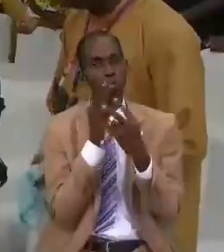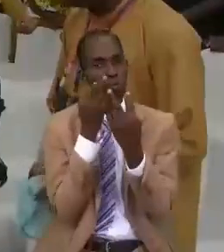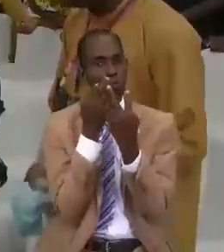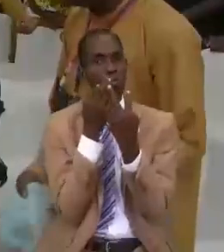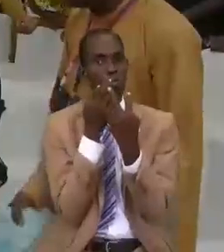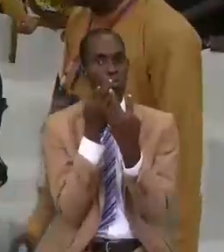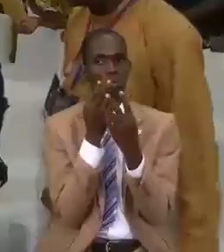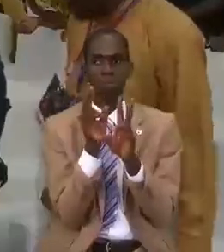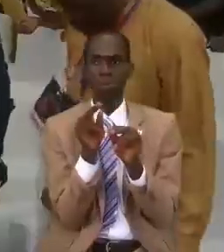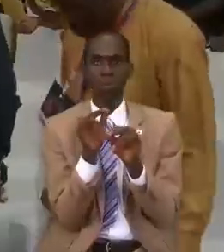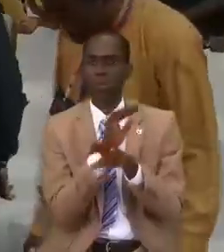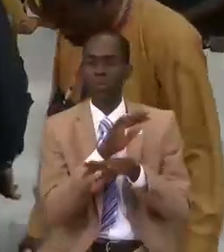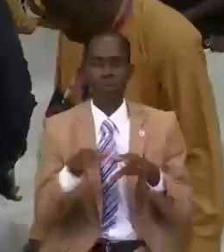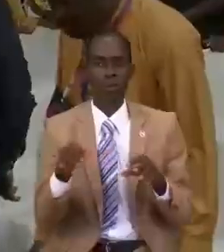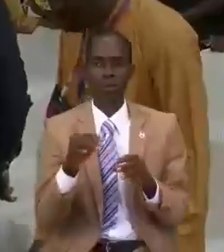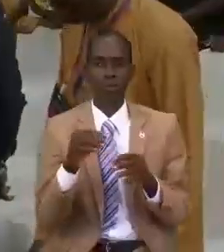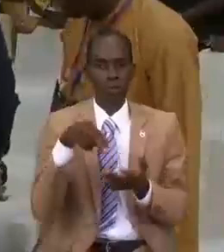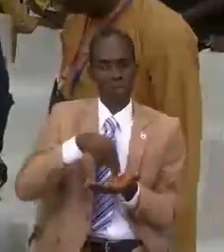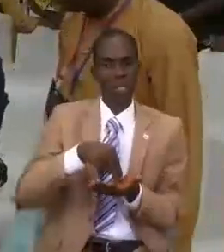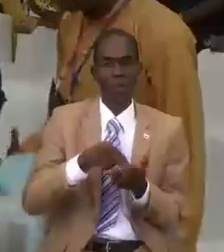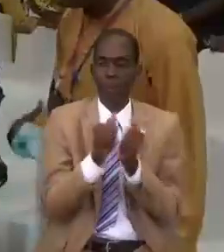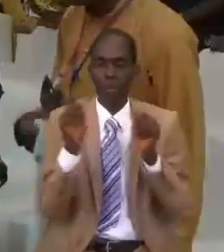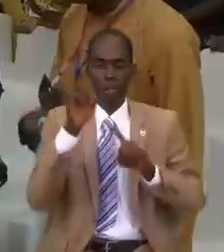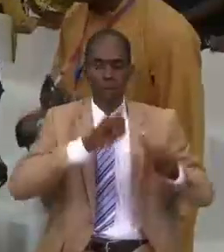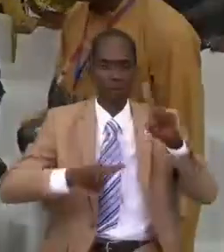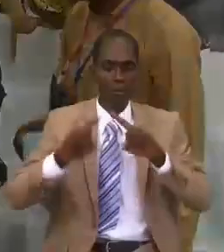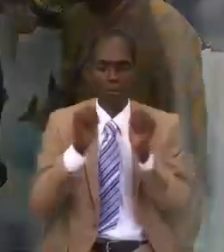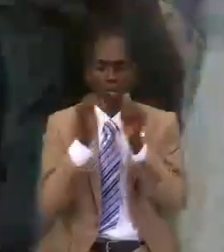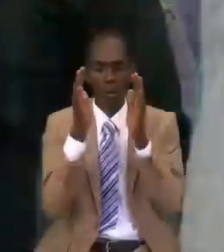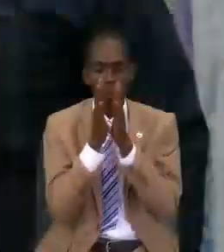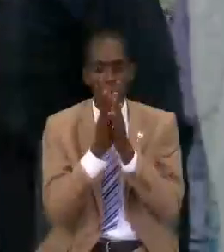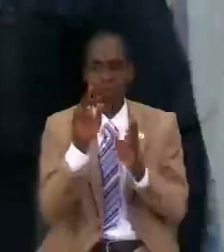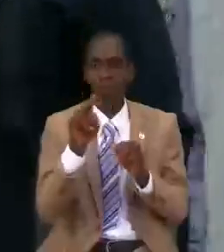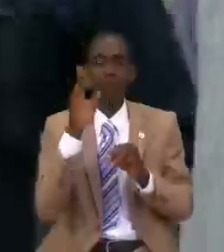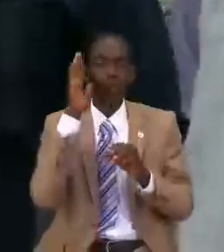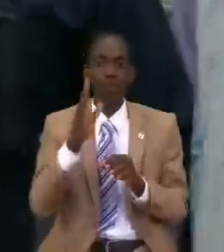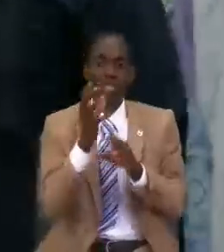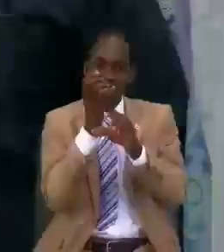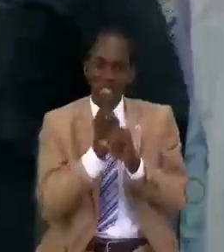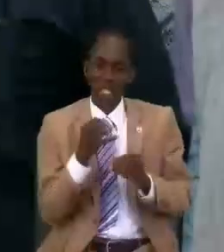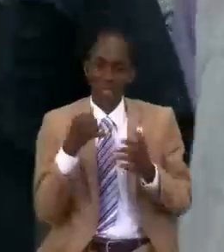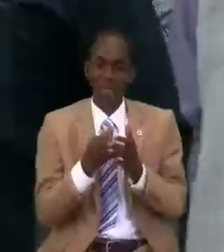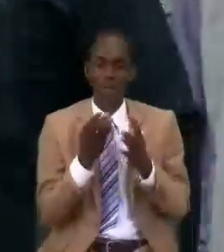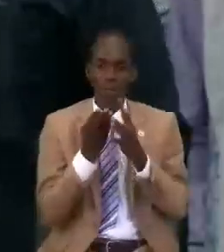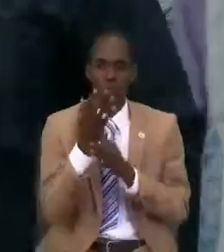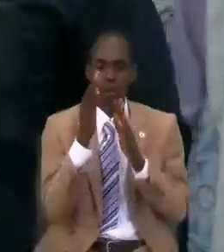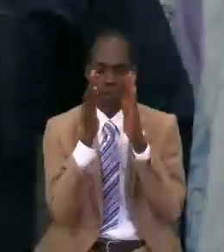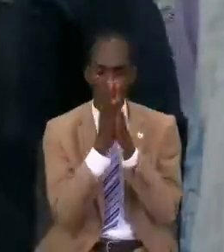by praying. We get it by laying everything on the altar and saying, Lord, here I